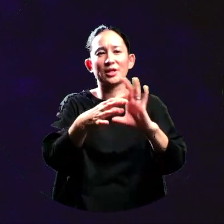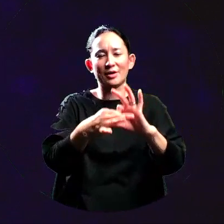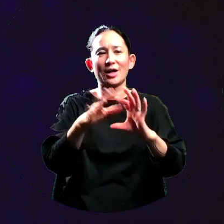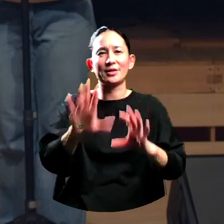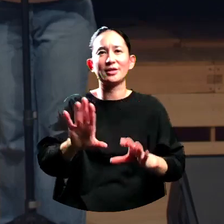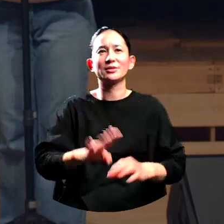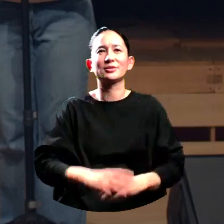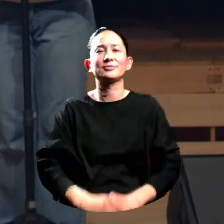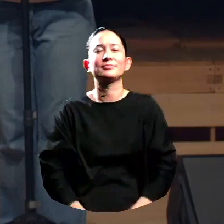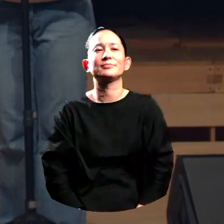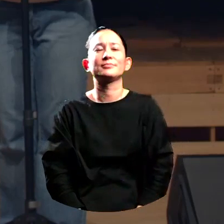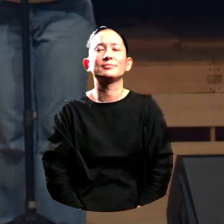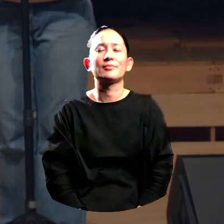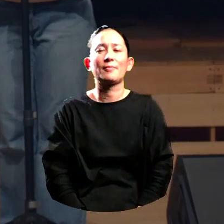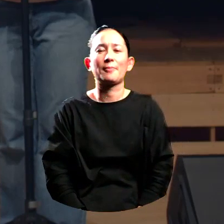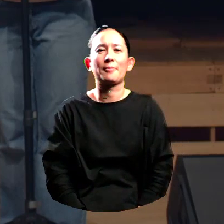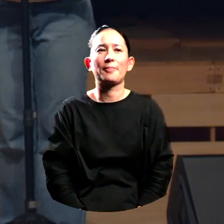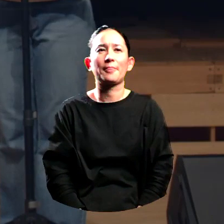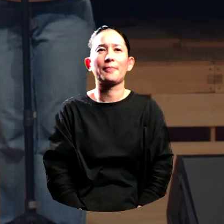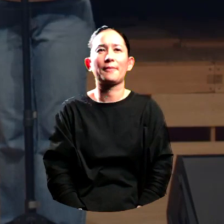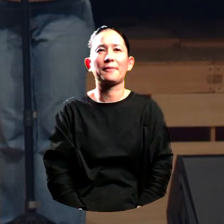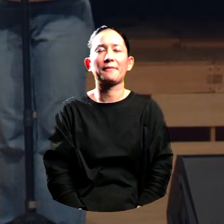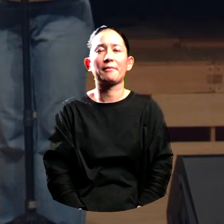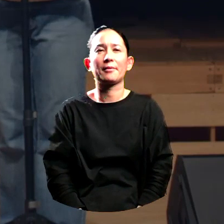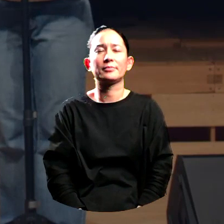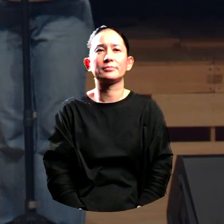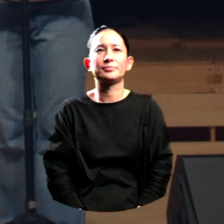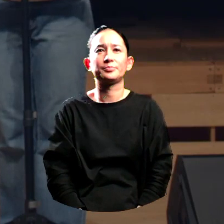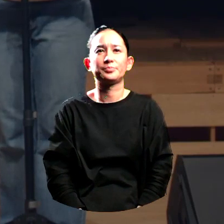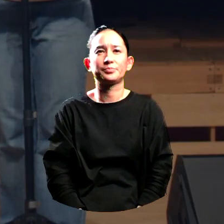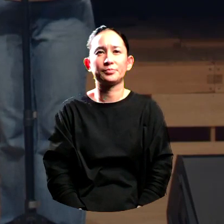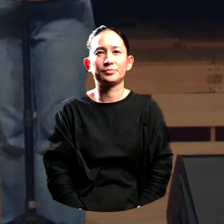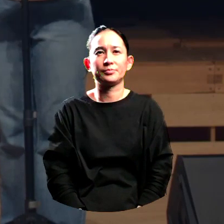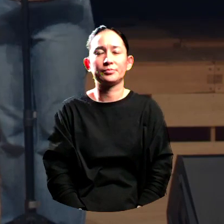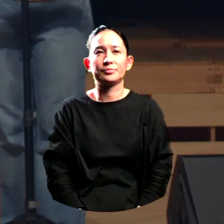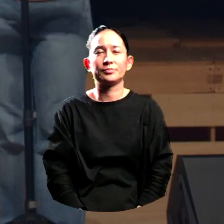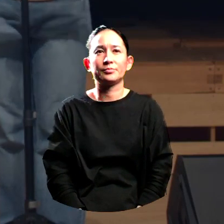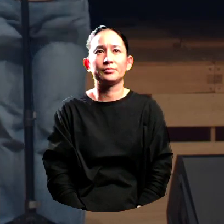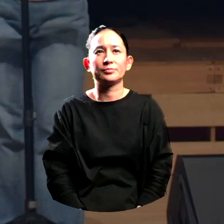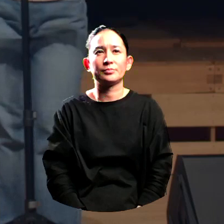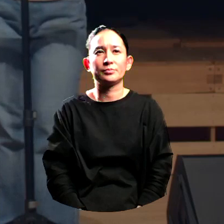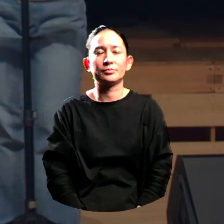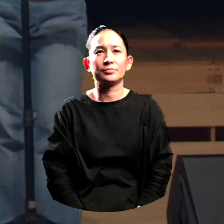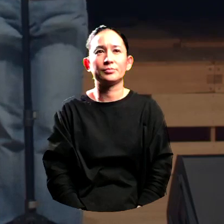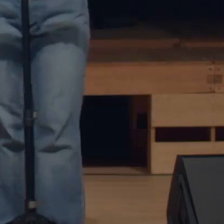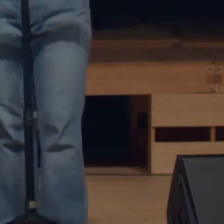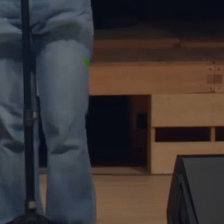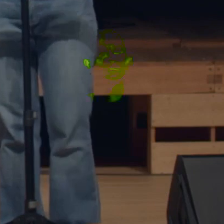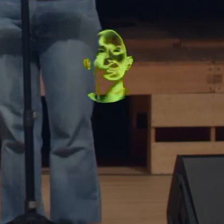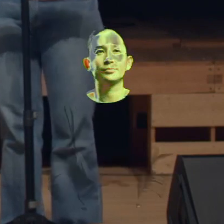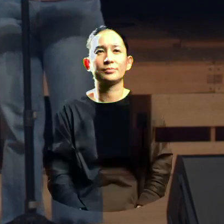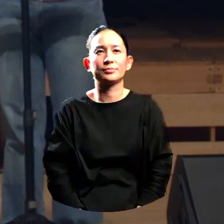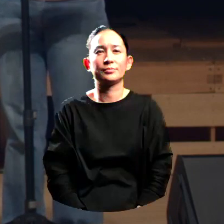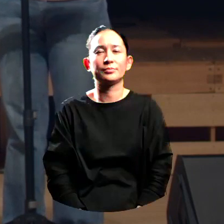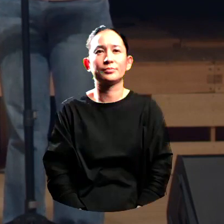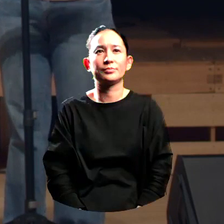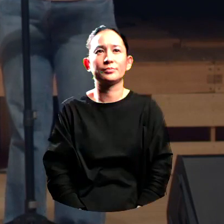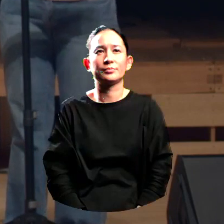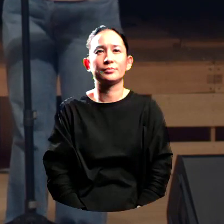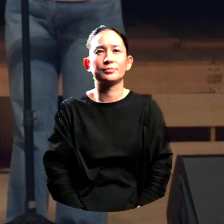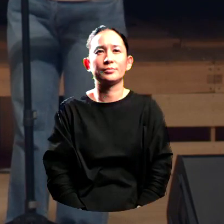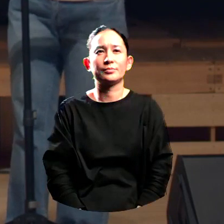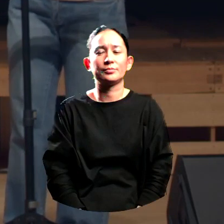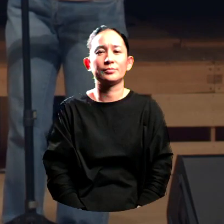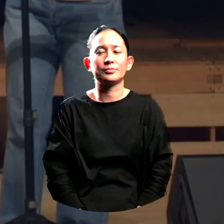You know, this verse came to mind, especially when preparing for today, so that, you know, when we come into the presence of